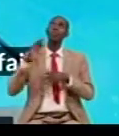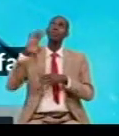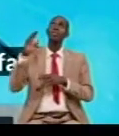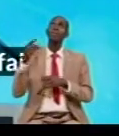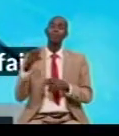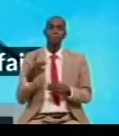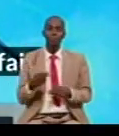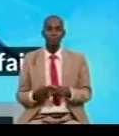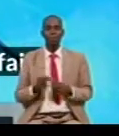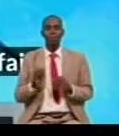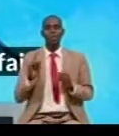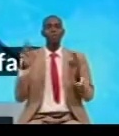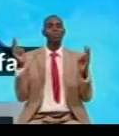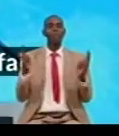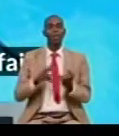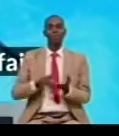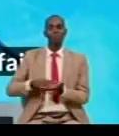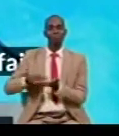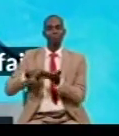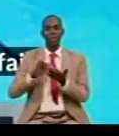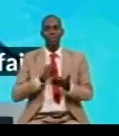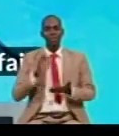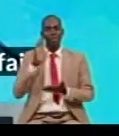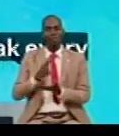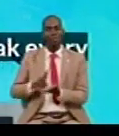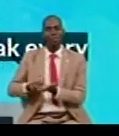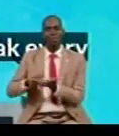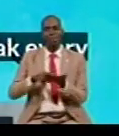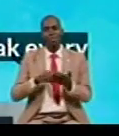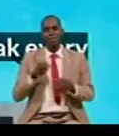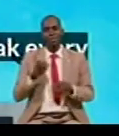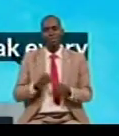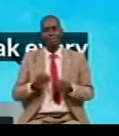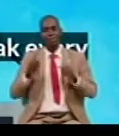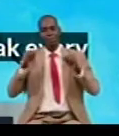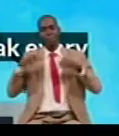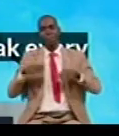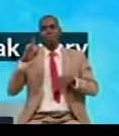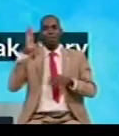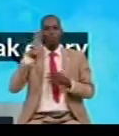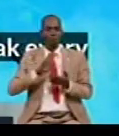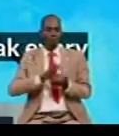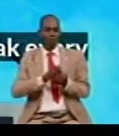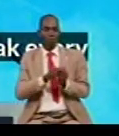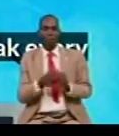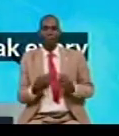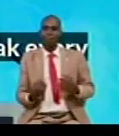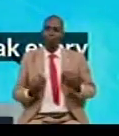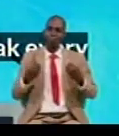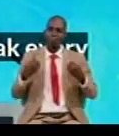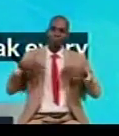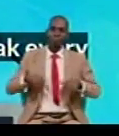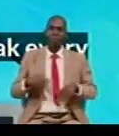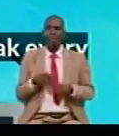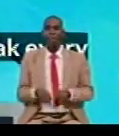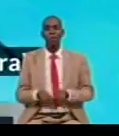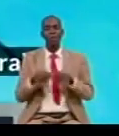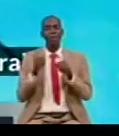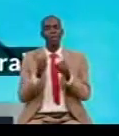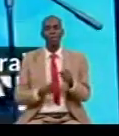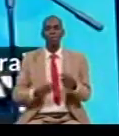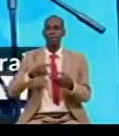A victory dance I will dance out in faith. He will crush disappointment and break every